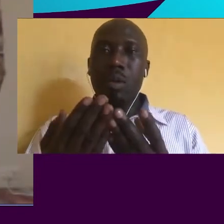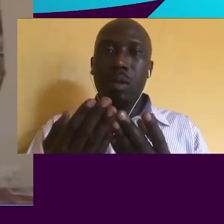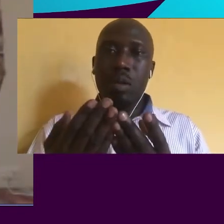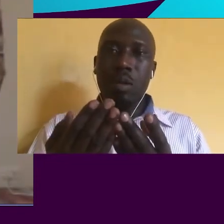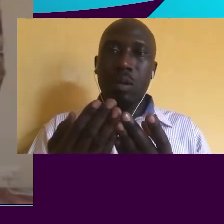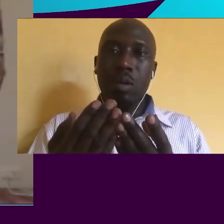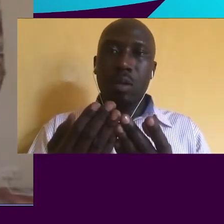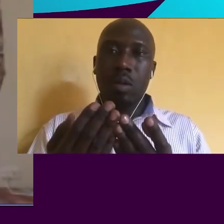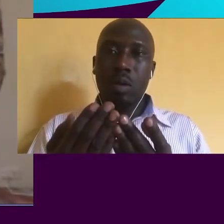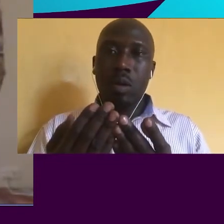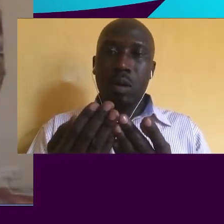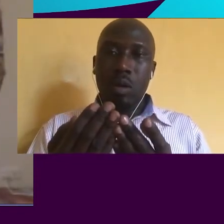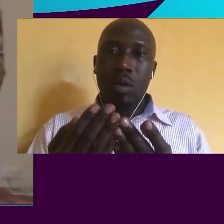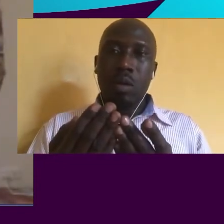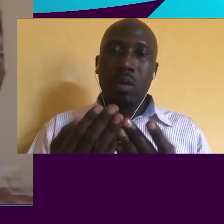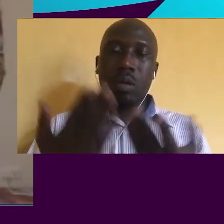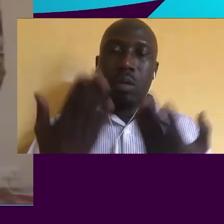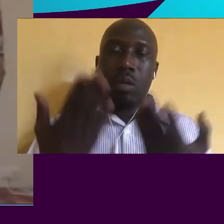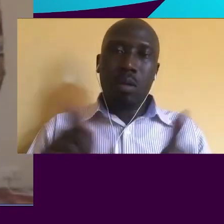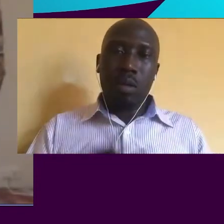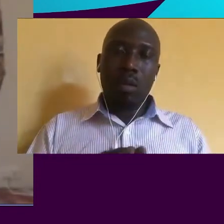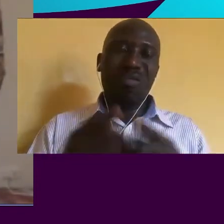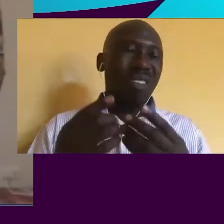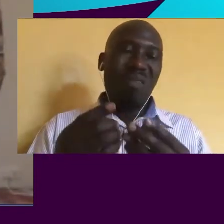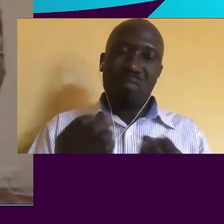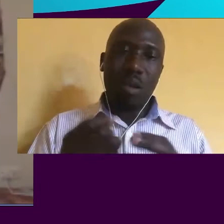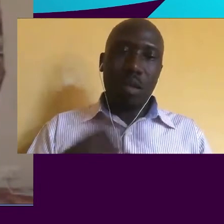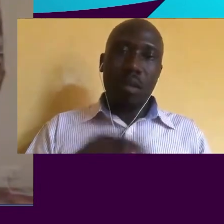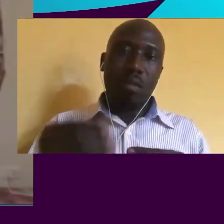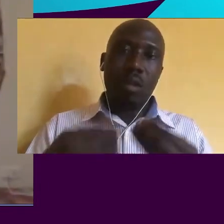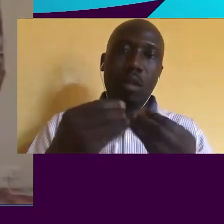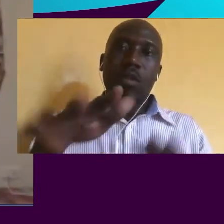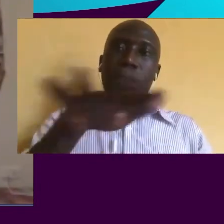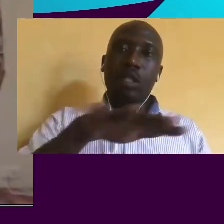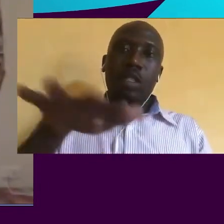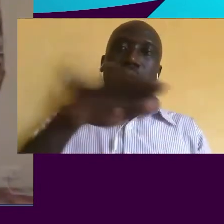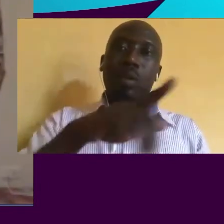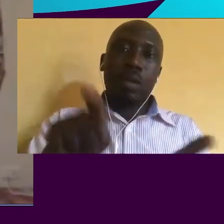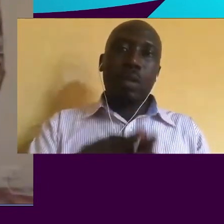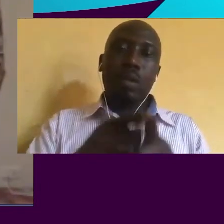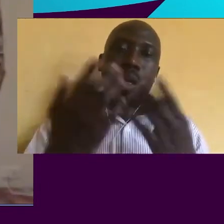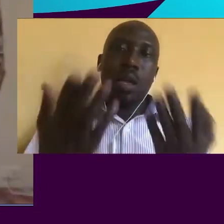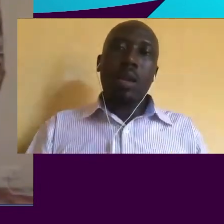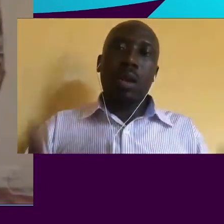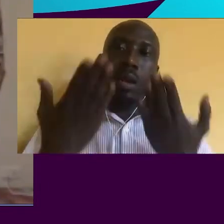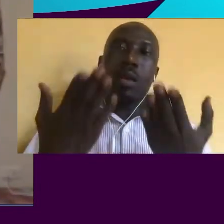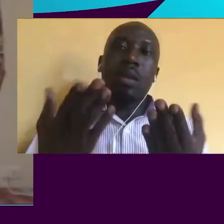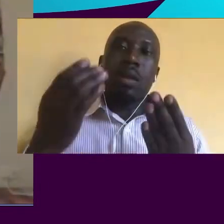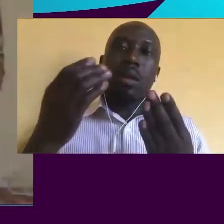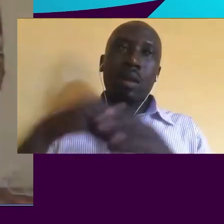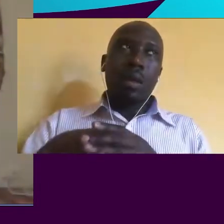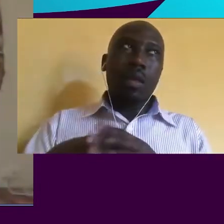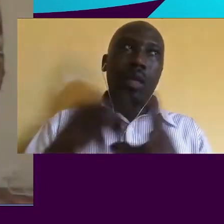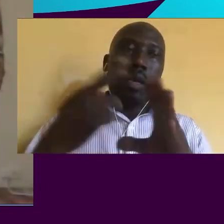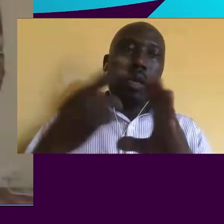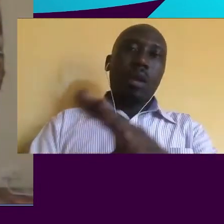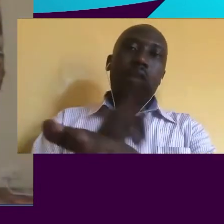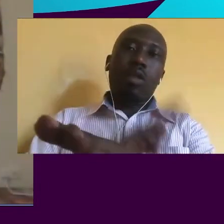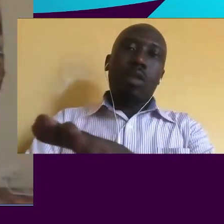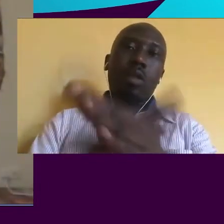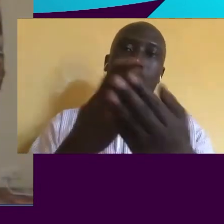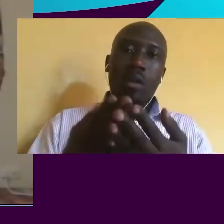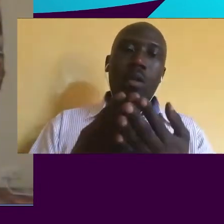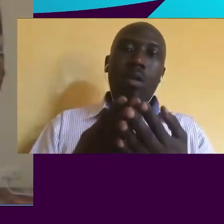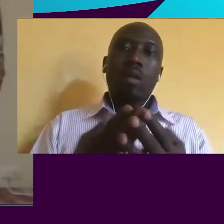it does not often provide the space and the encouragement and the resources needed for these women